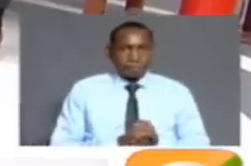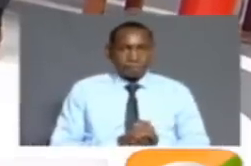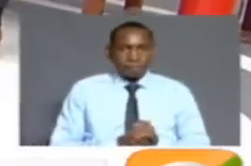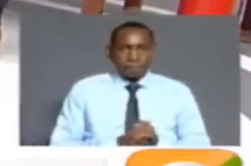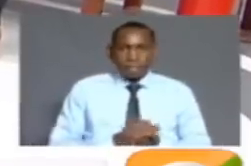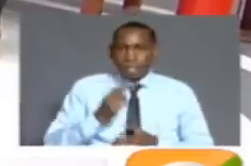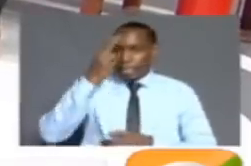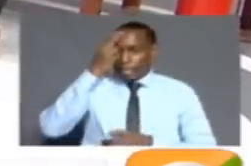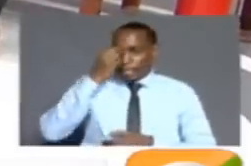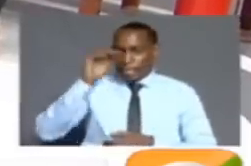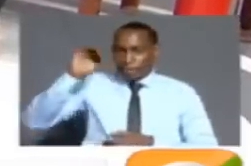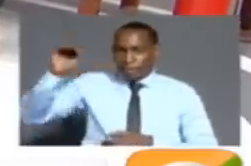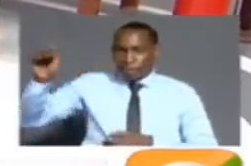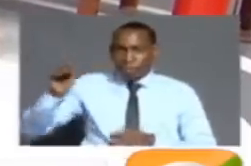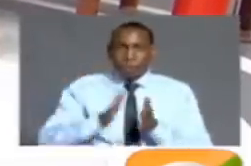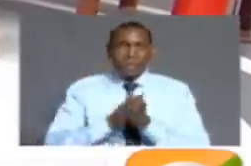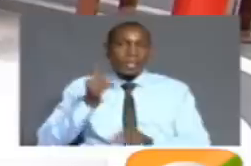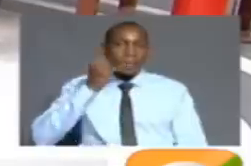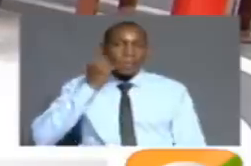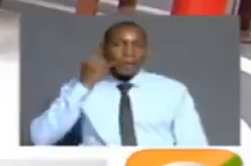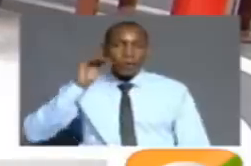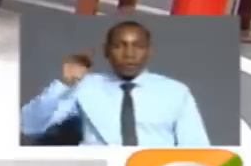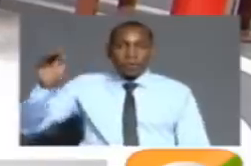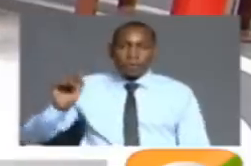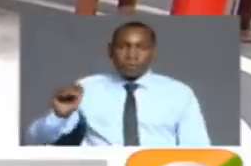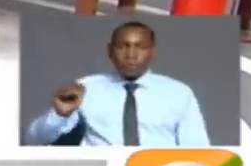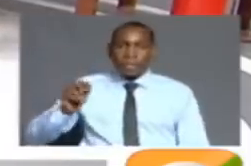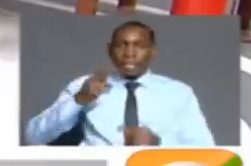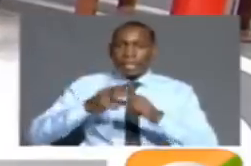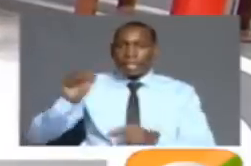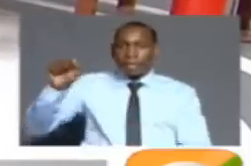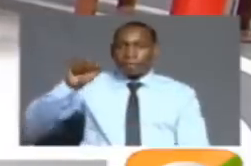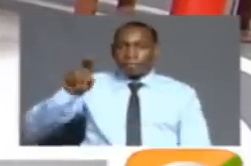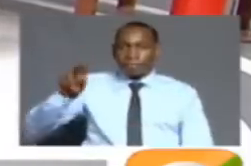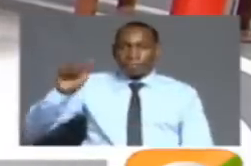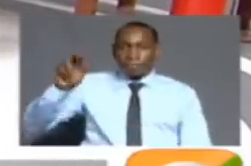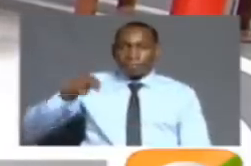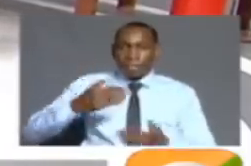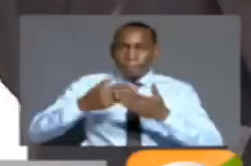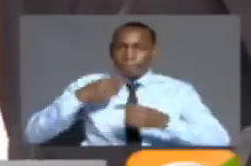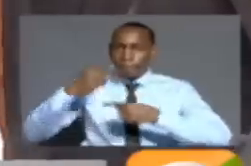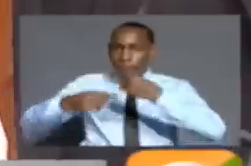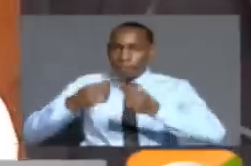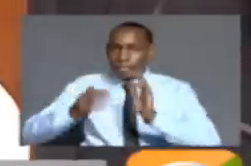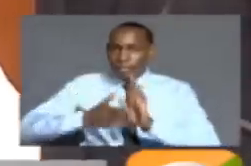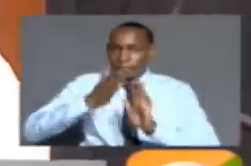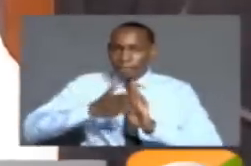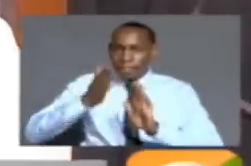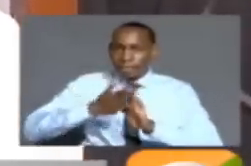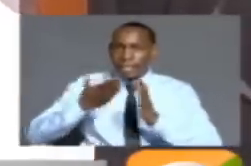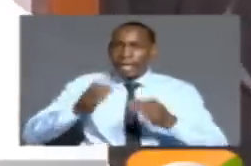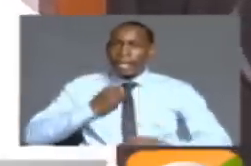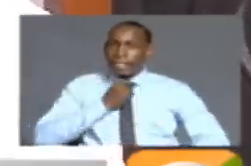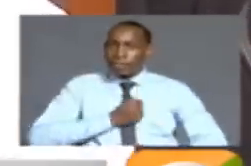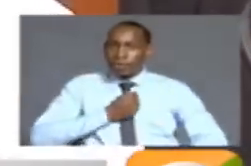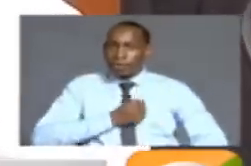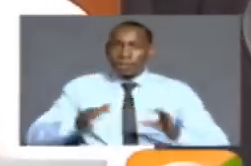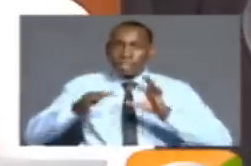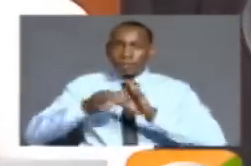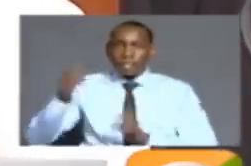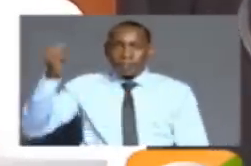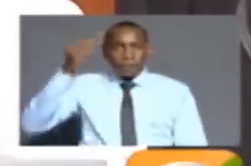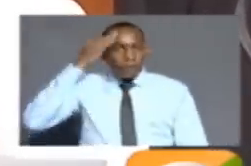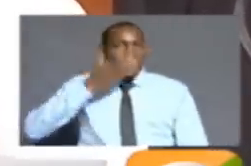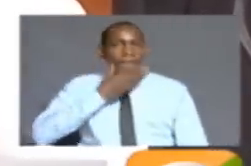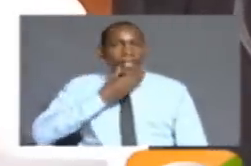Narok County's Ledama Ole Kina, Nakuru County's Susan Kihika. Before we go on, real quick. Any regrets about getting into politics? I know your